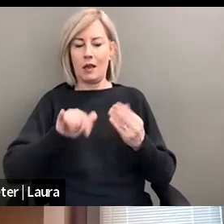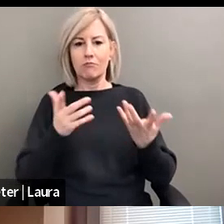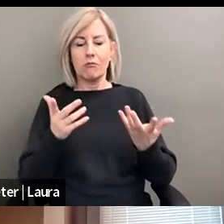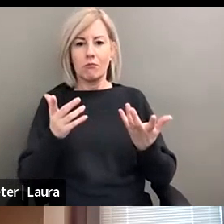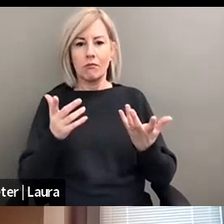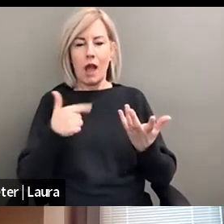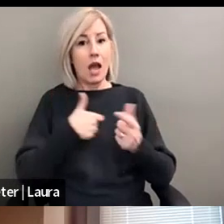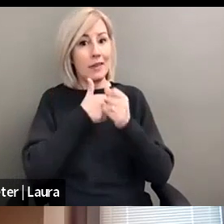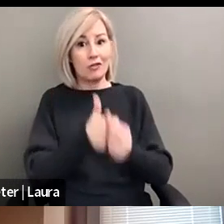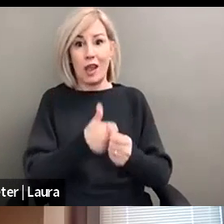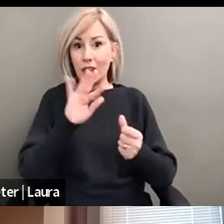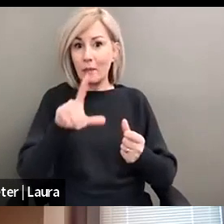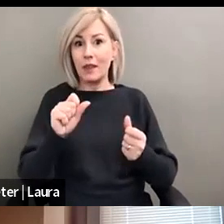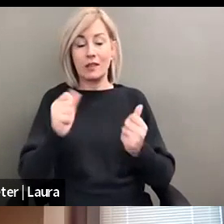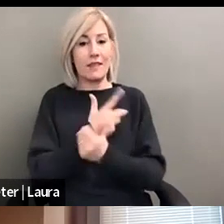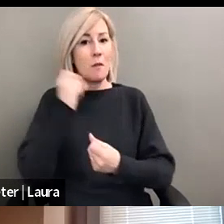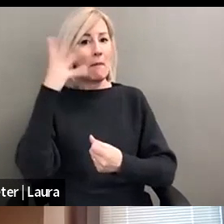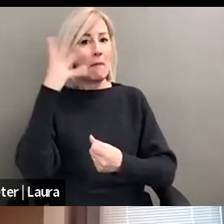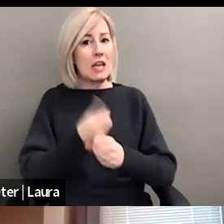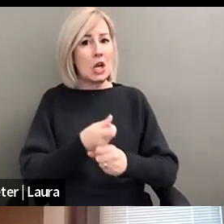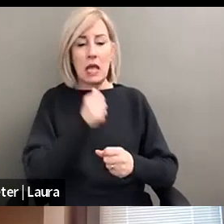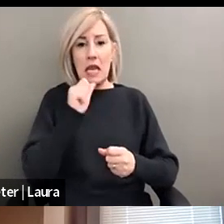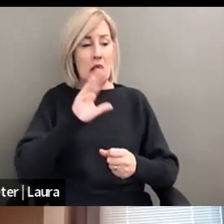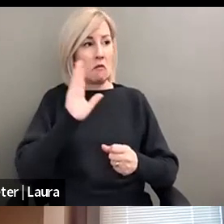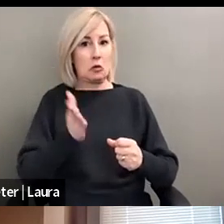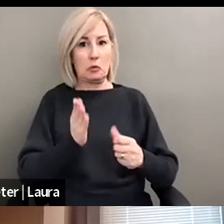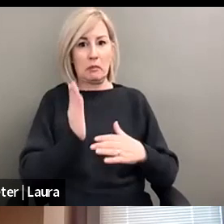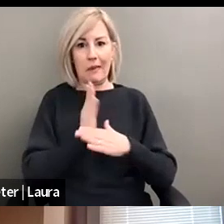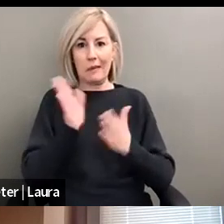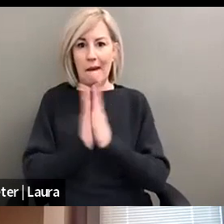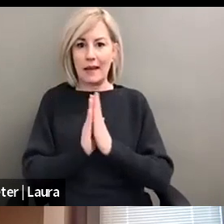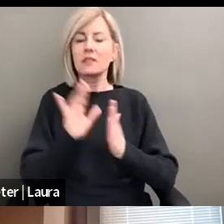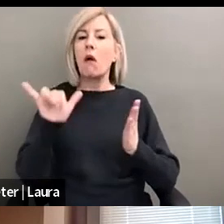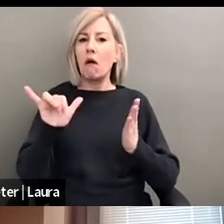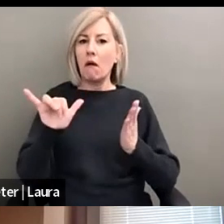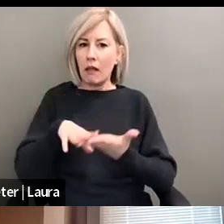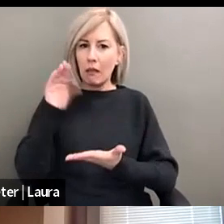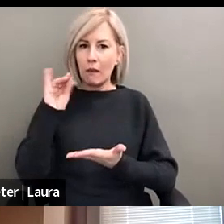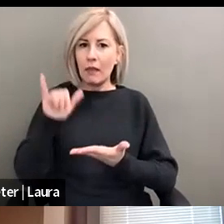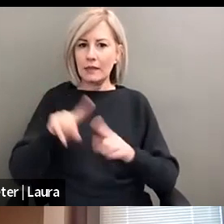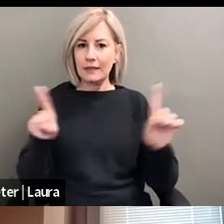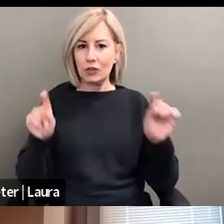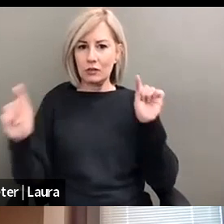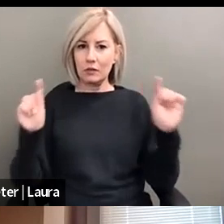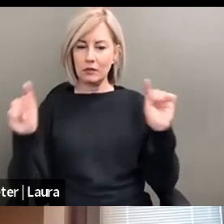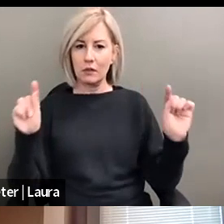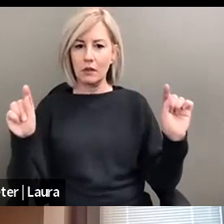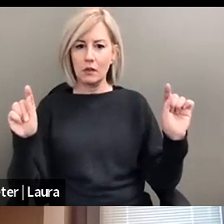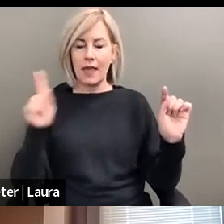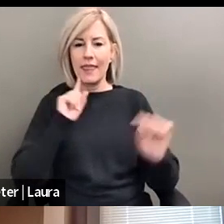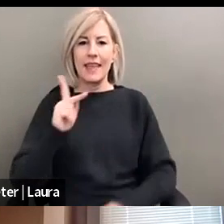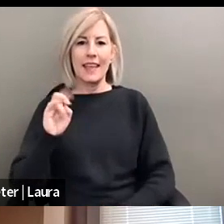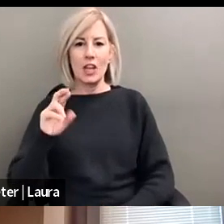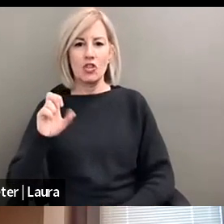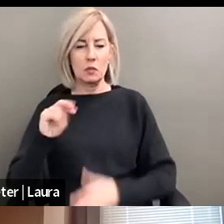been tracking bills and doing different things for years, and I never bothered to ask. So that's a difference. And I think, like Kirsten was alluding